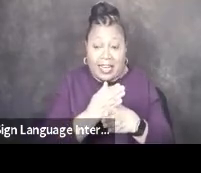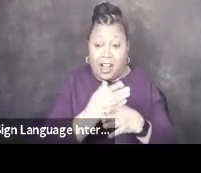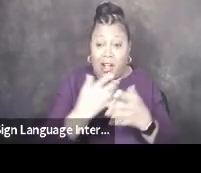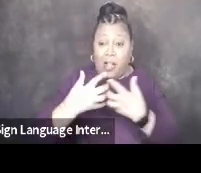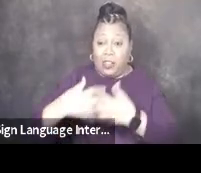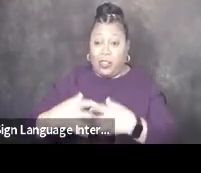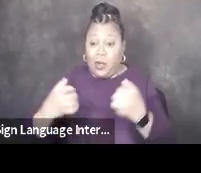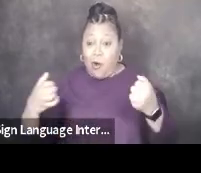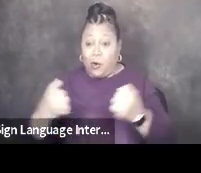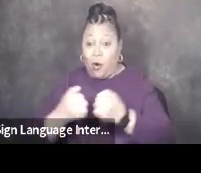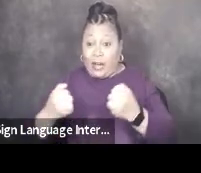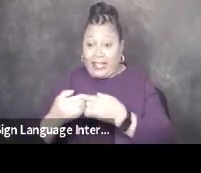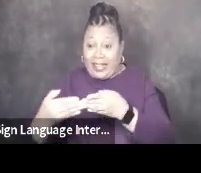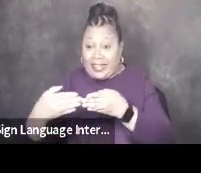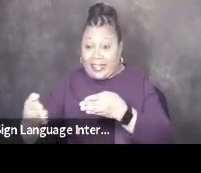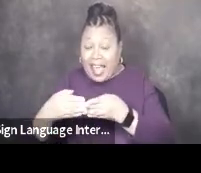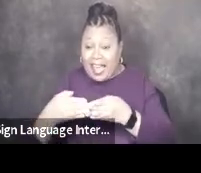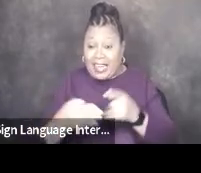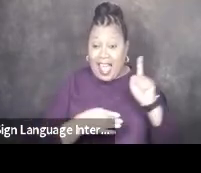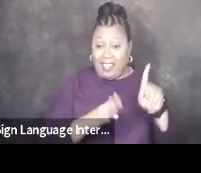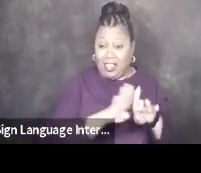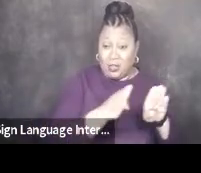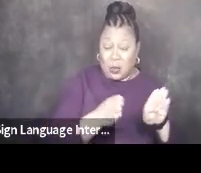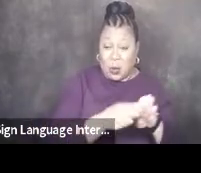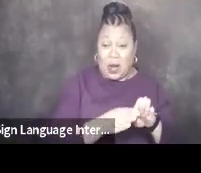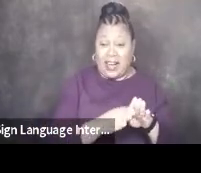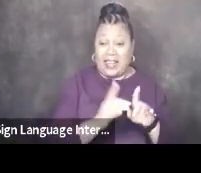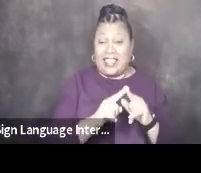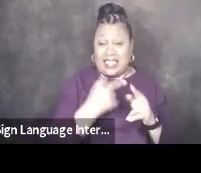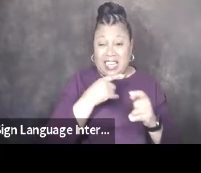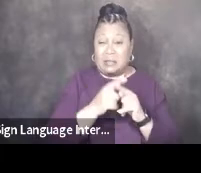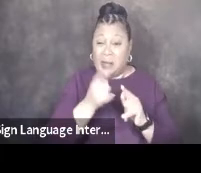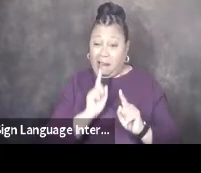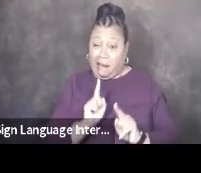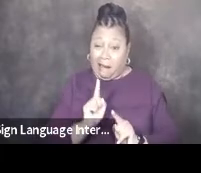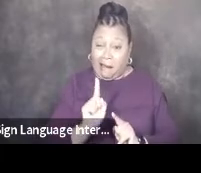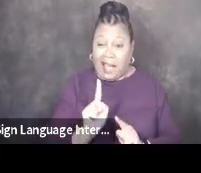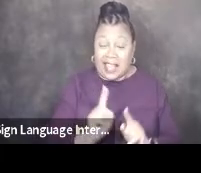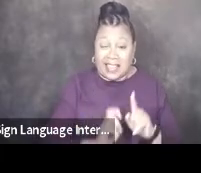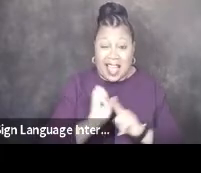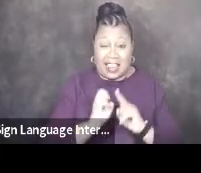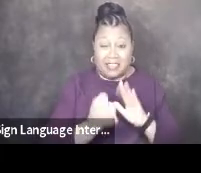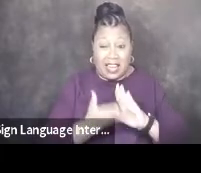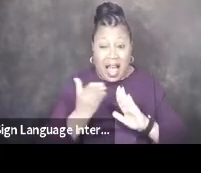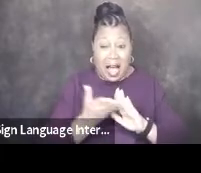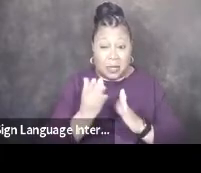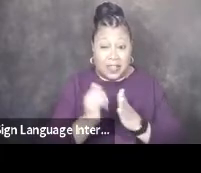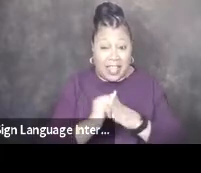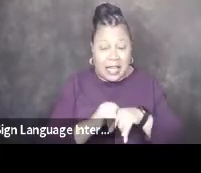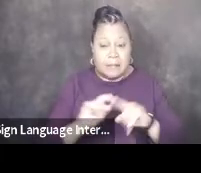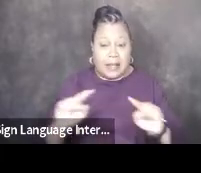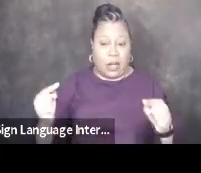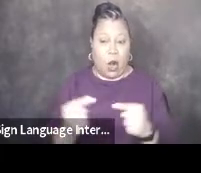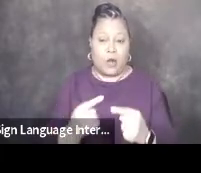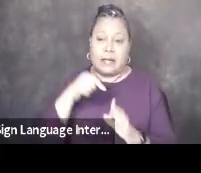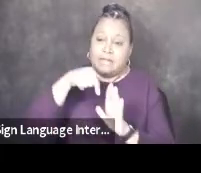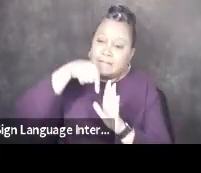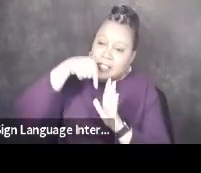accordion gate and the exterior door, and there's enough space for them to be there. And if the elevator operates at that time, it can injure them